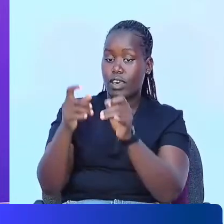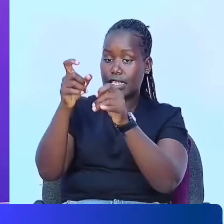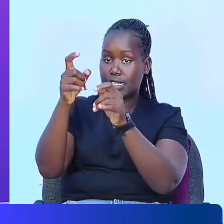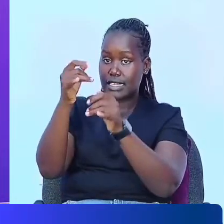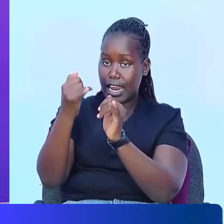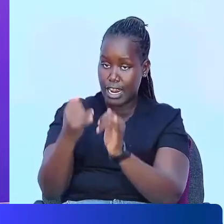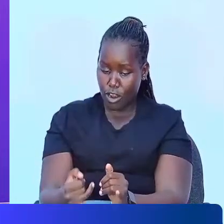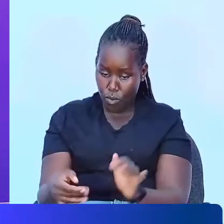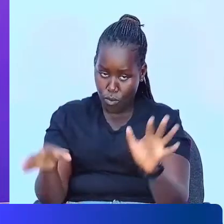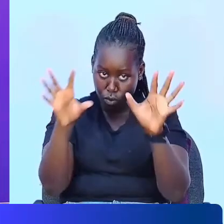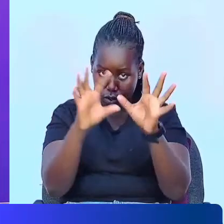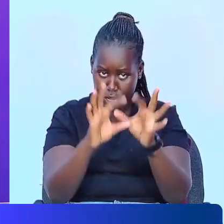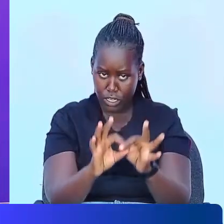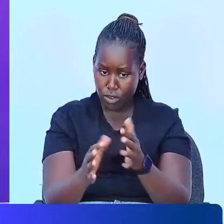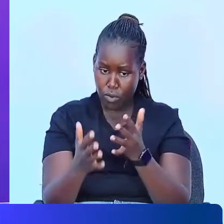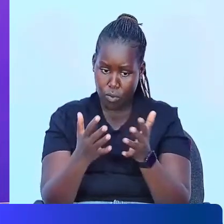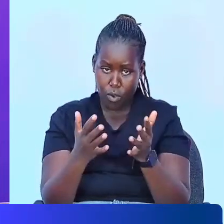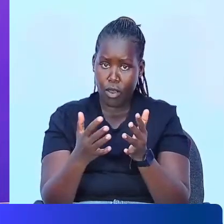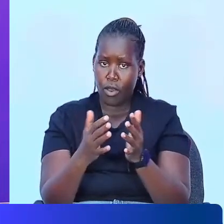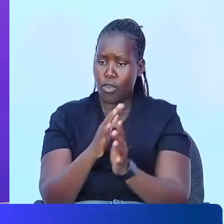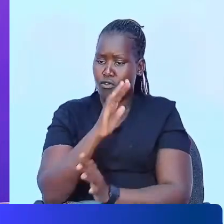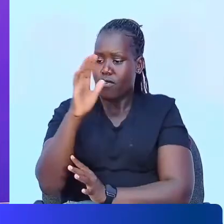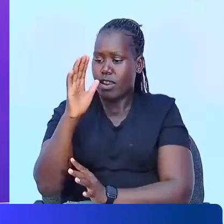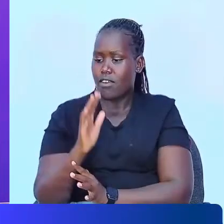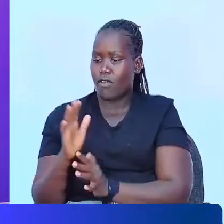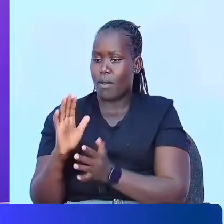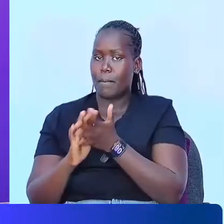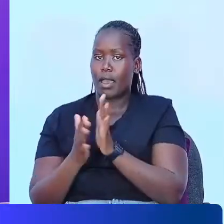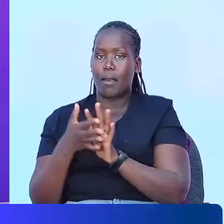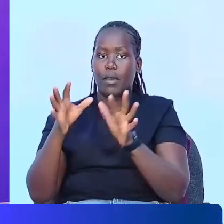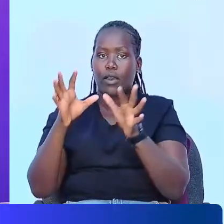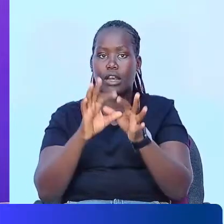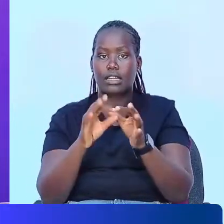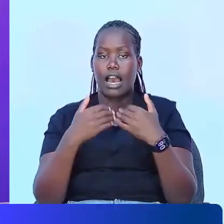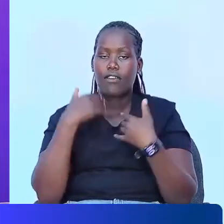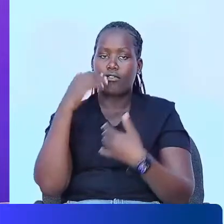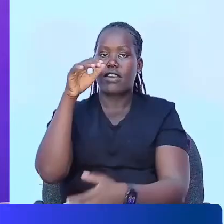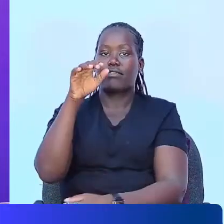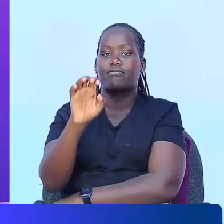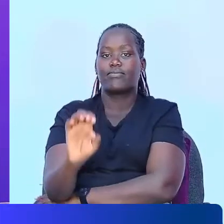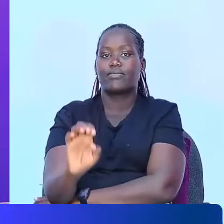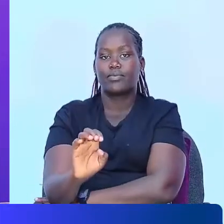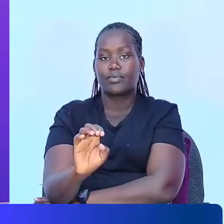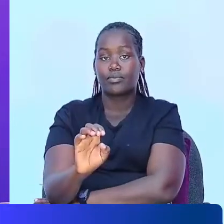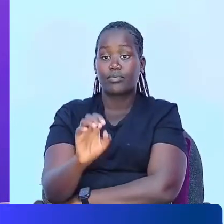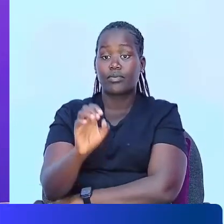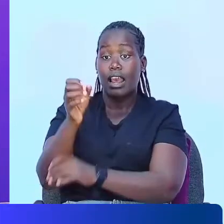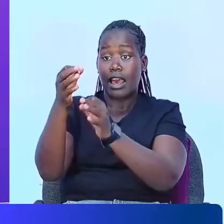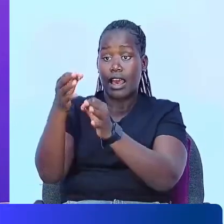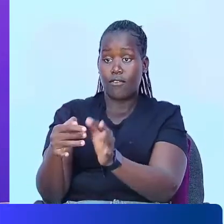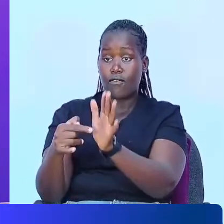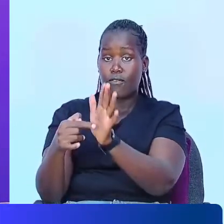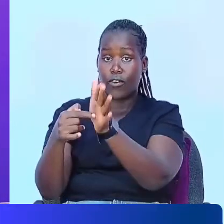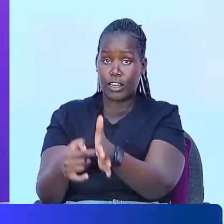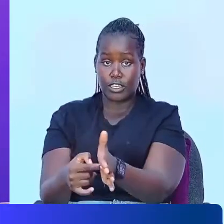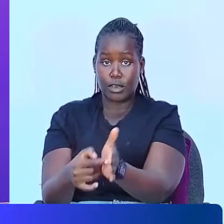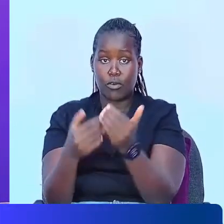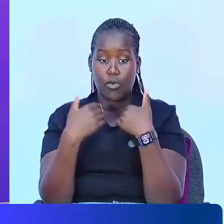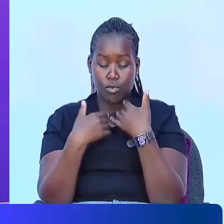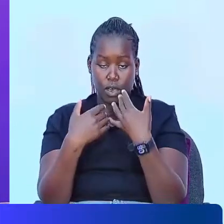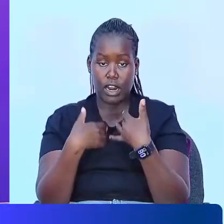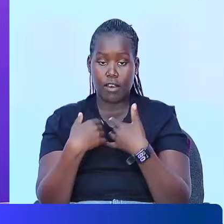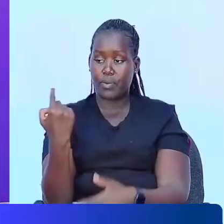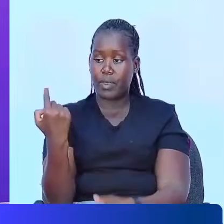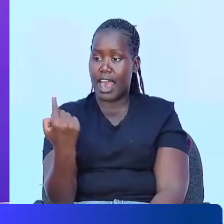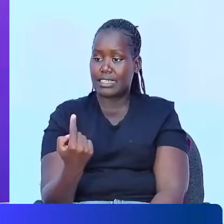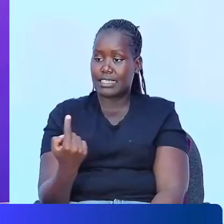you have never been connected before. You want us to connect you, it will have an E. If, for example, you have been having a single